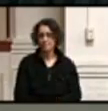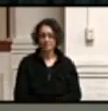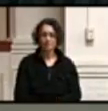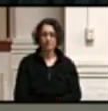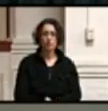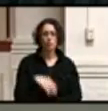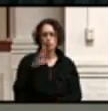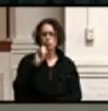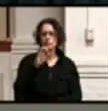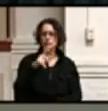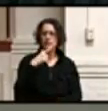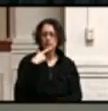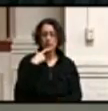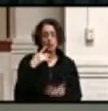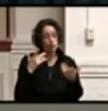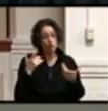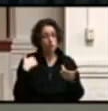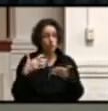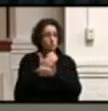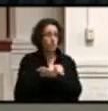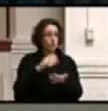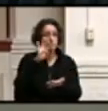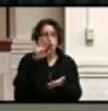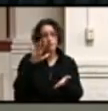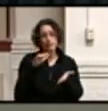It brings in about $45,000. Right. Okay.